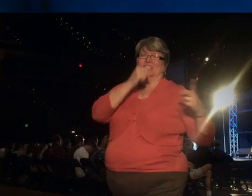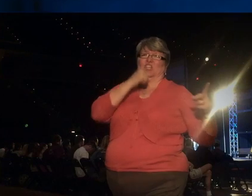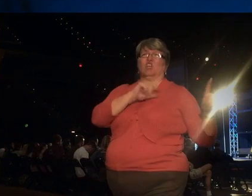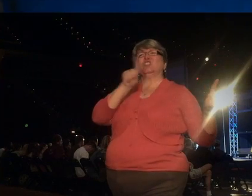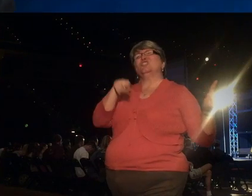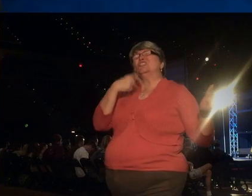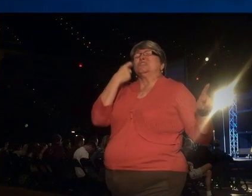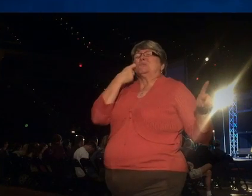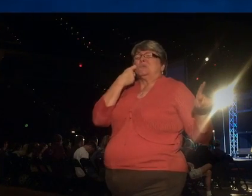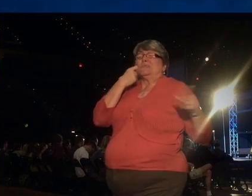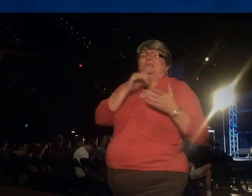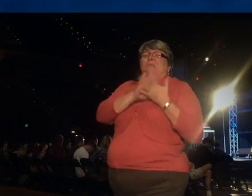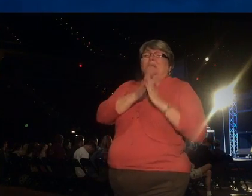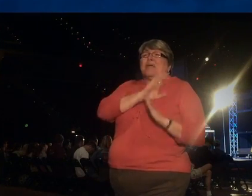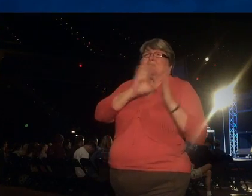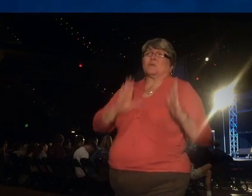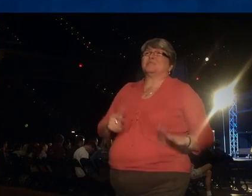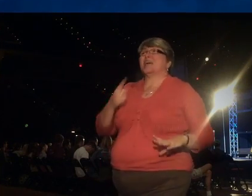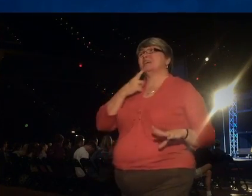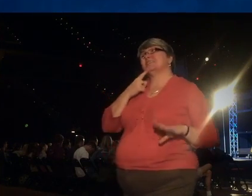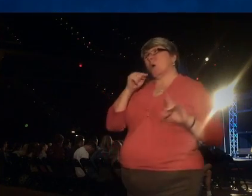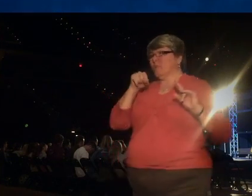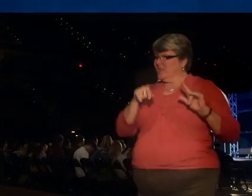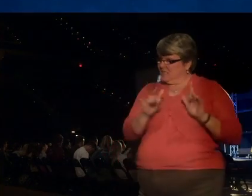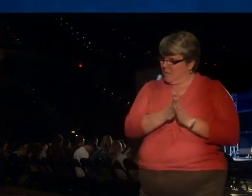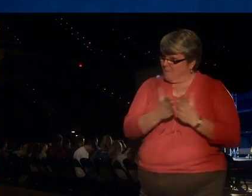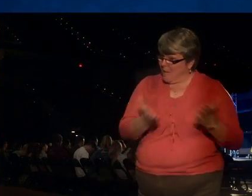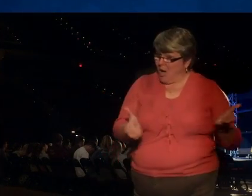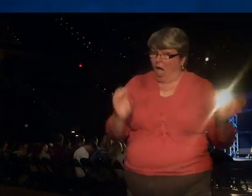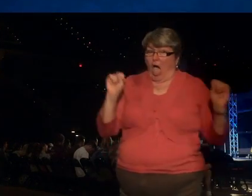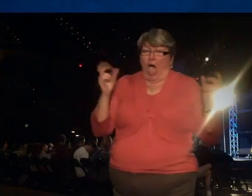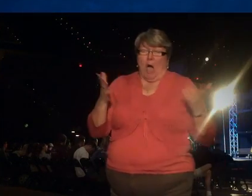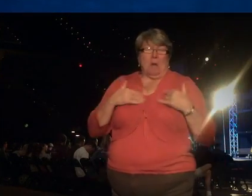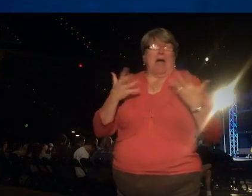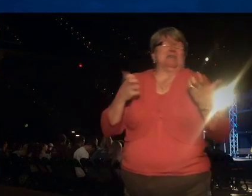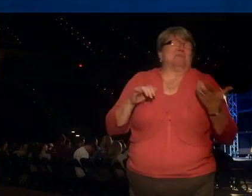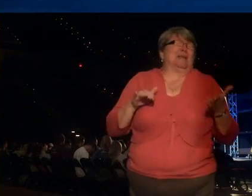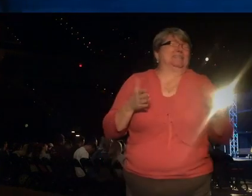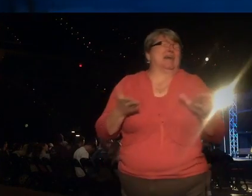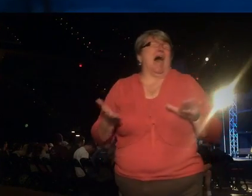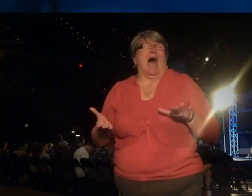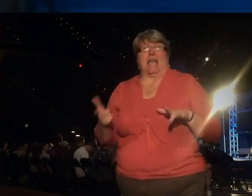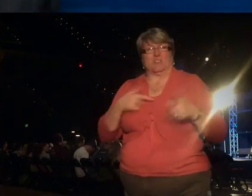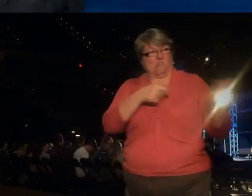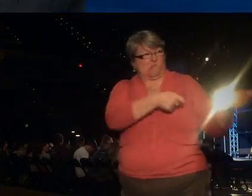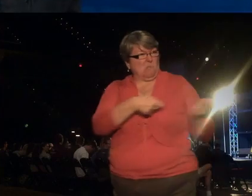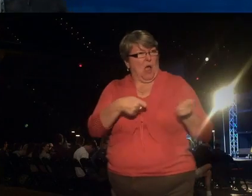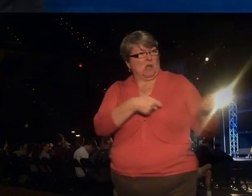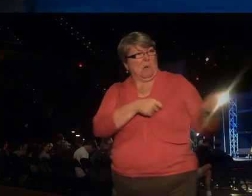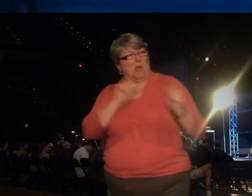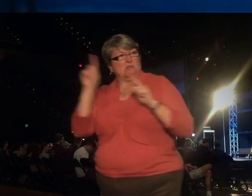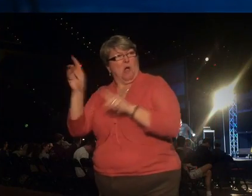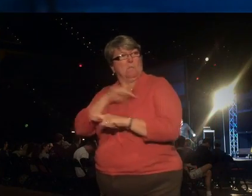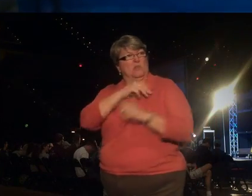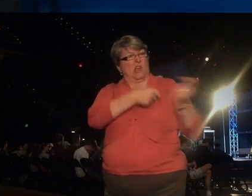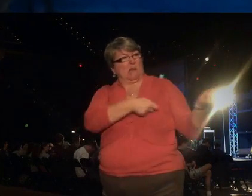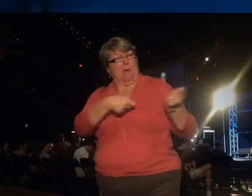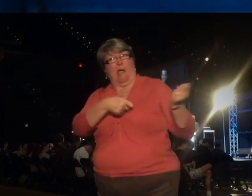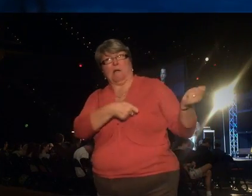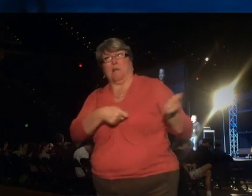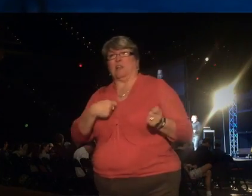ago. And she's like, so this is a Bible? Oh my God, I don't want to die, right? And he's trying to pull her along, and you're like,